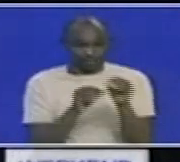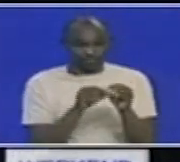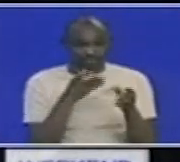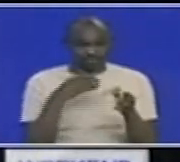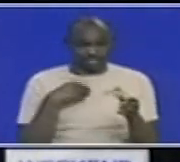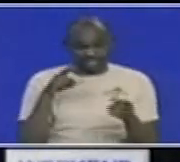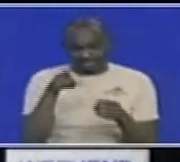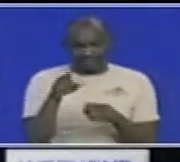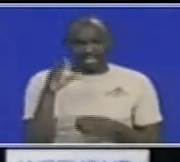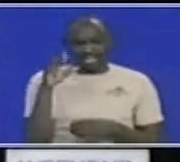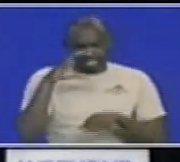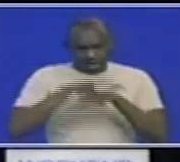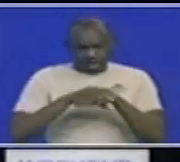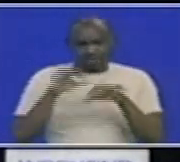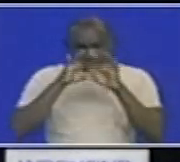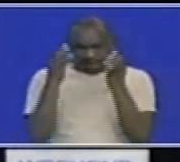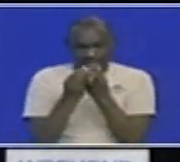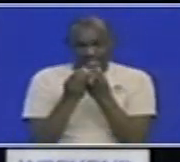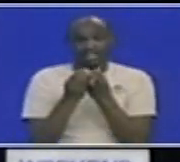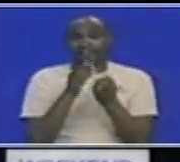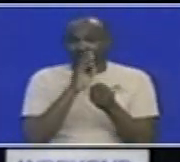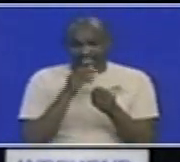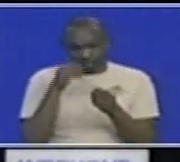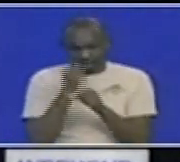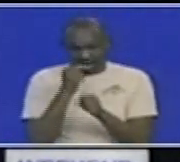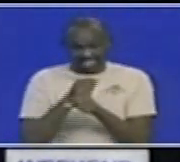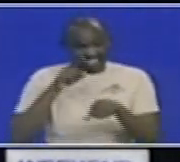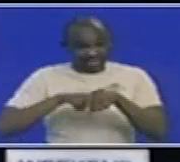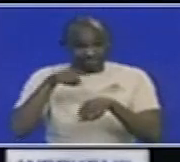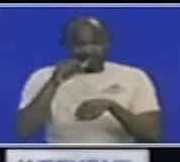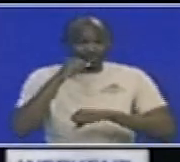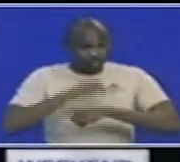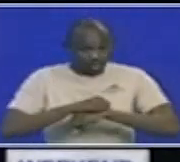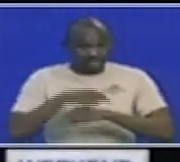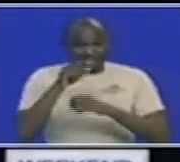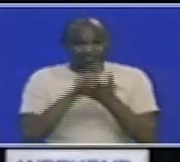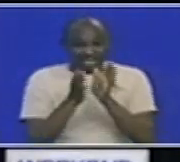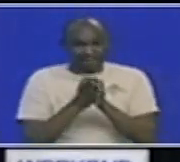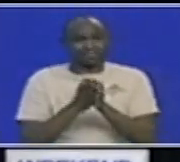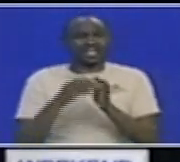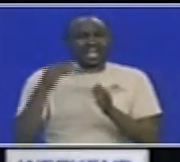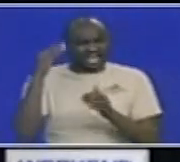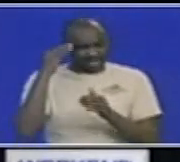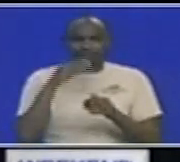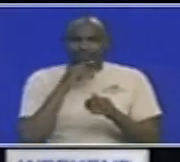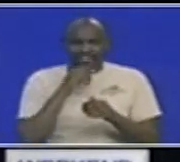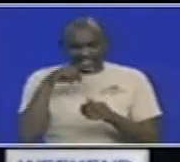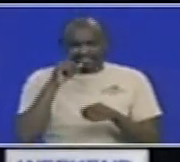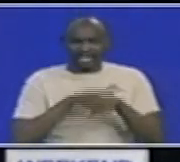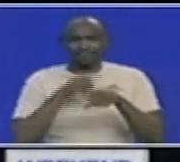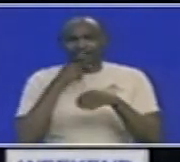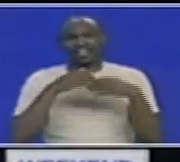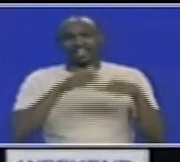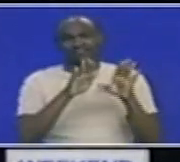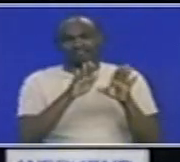and he assumed the role of the family's breadwinner while still in school and became the head of the family when his father abandoned them. And